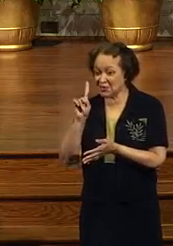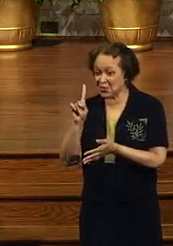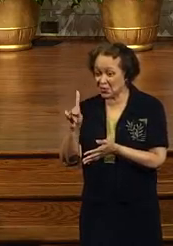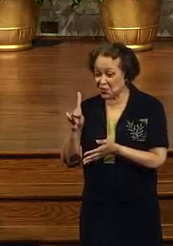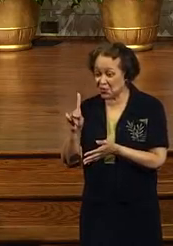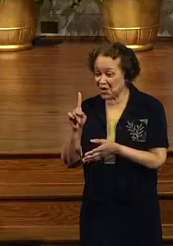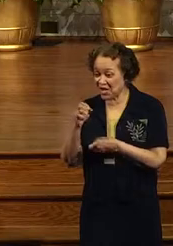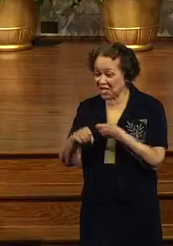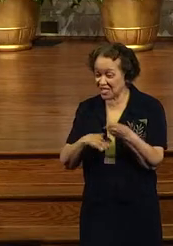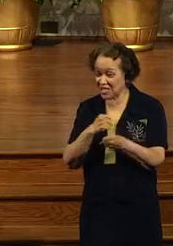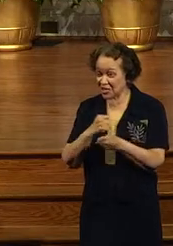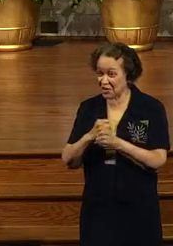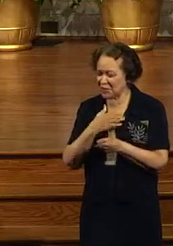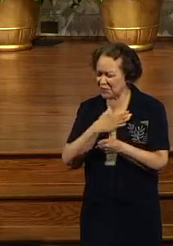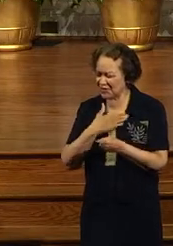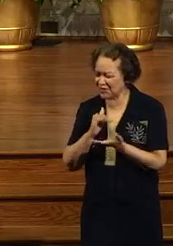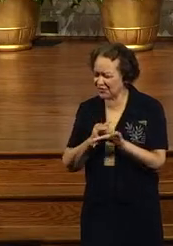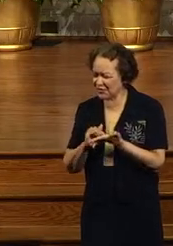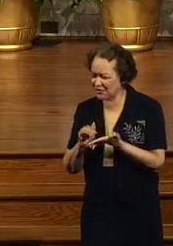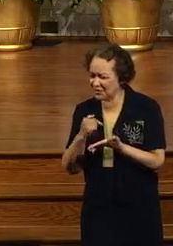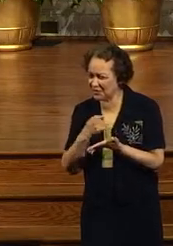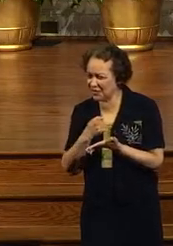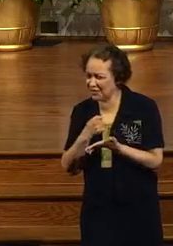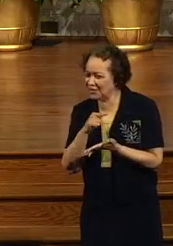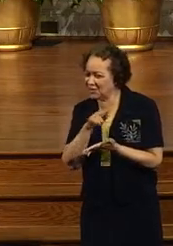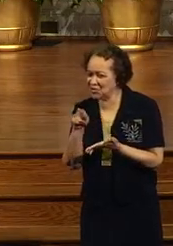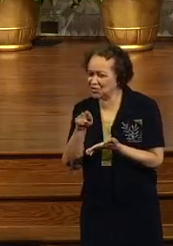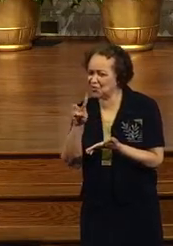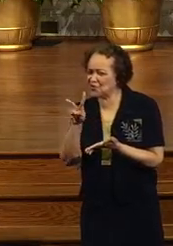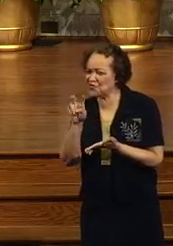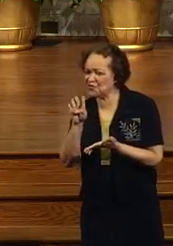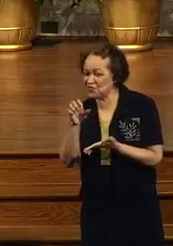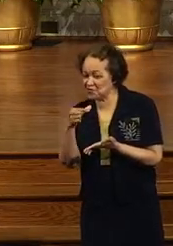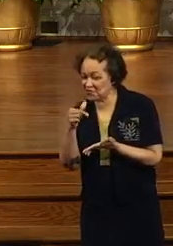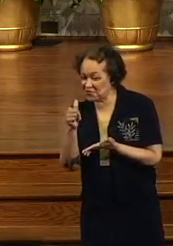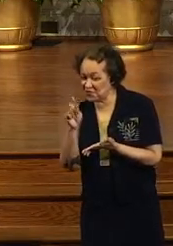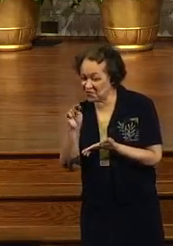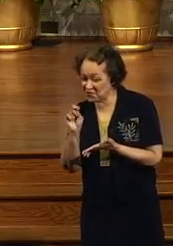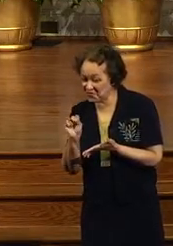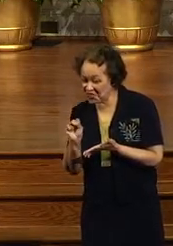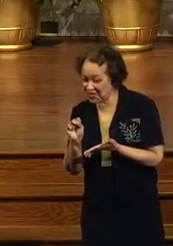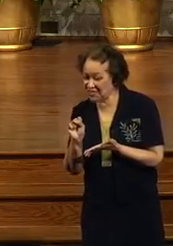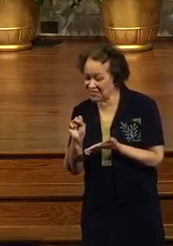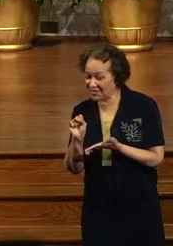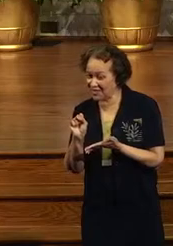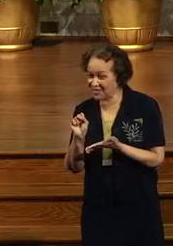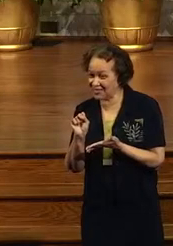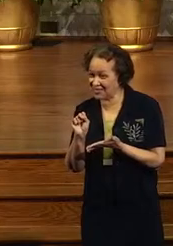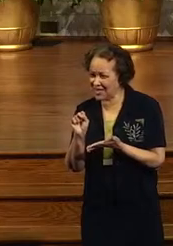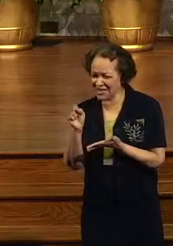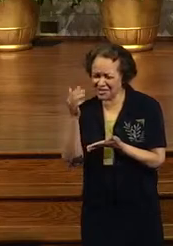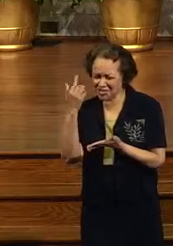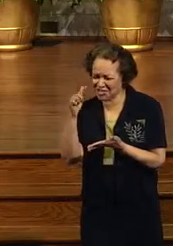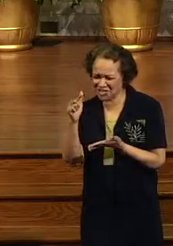And please forgive me, you vegans. I did not check the gallons of milk